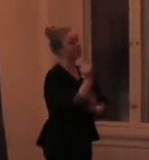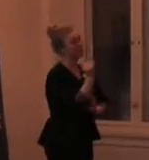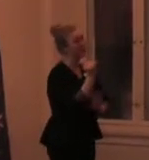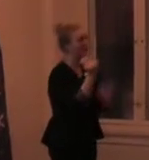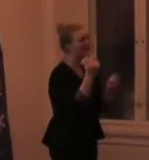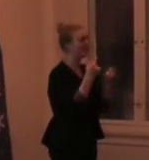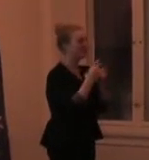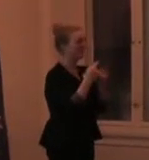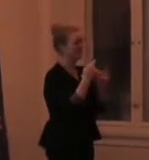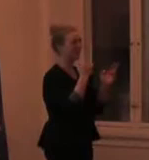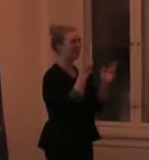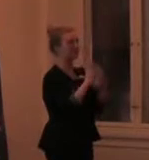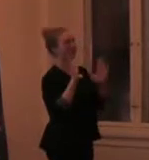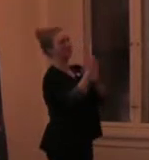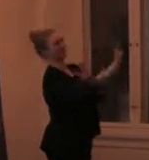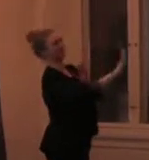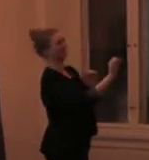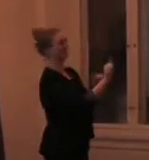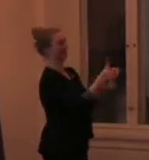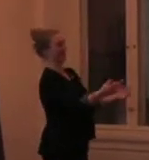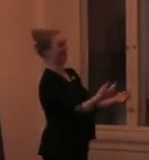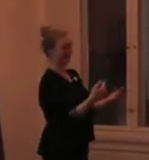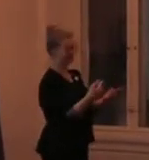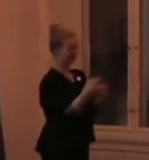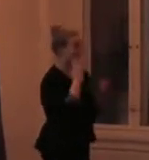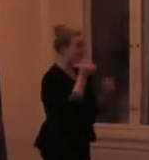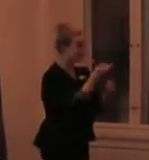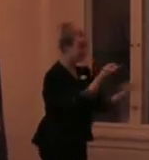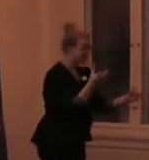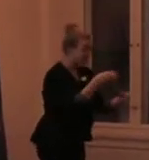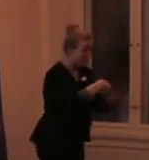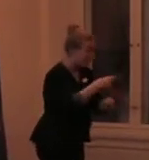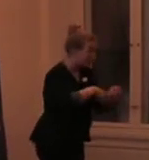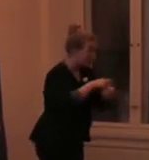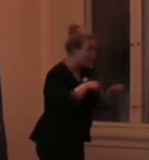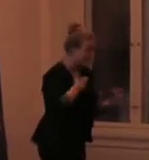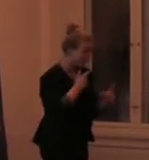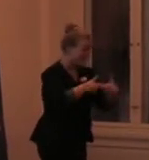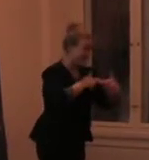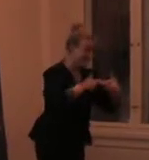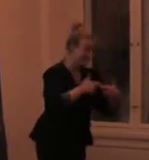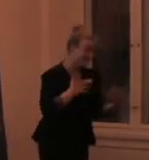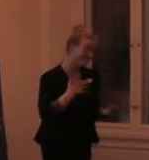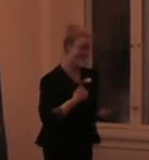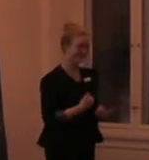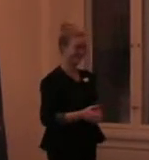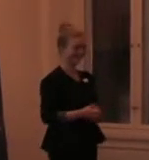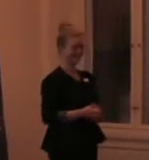day. If any of you guys end up being in politics, let's keep in touch.